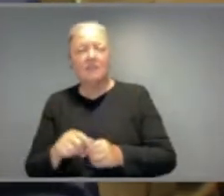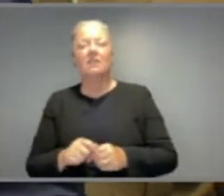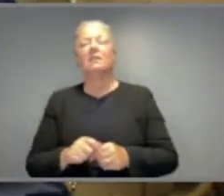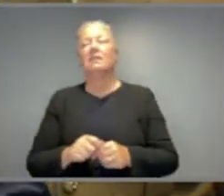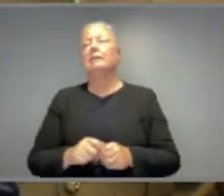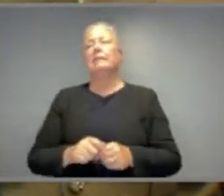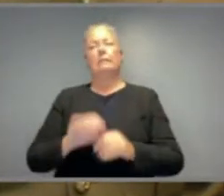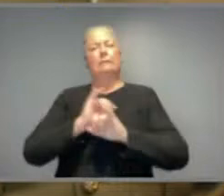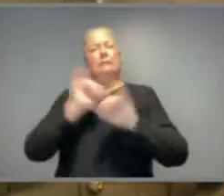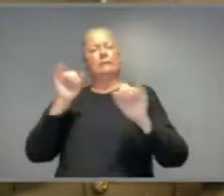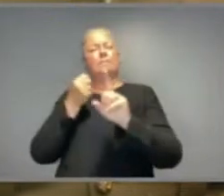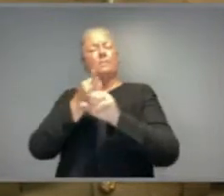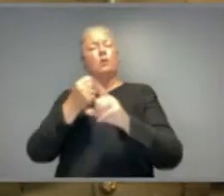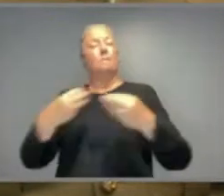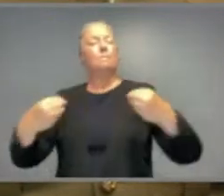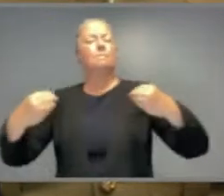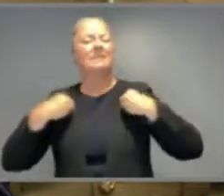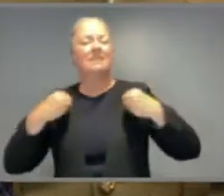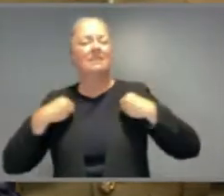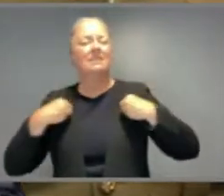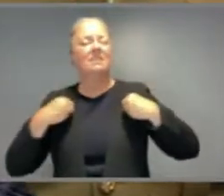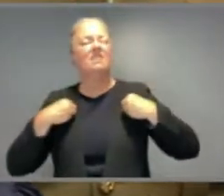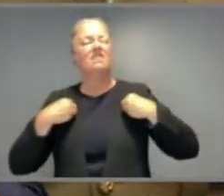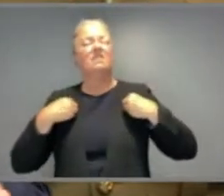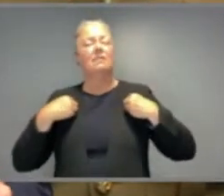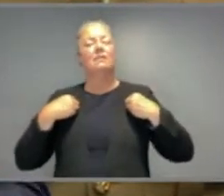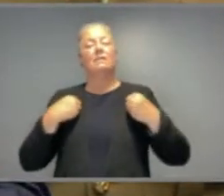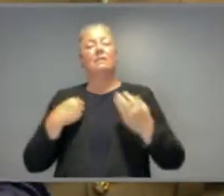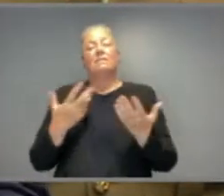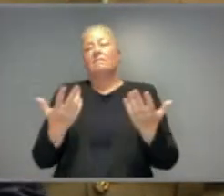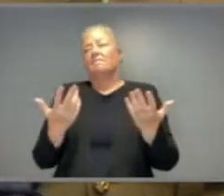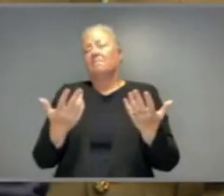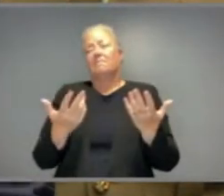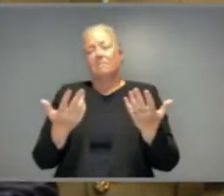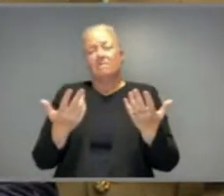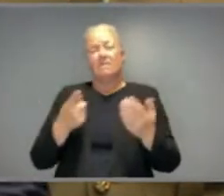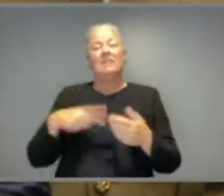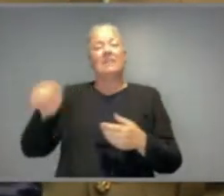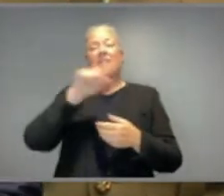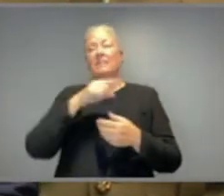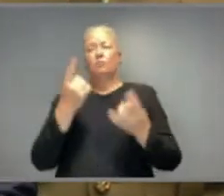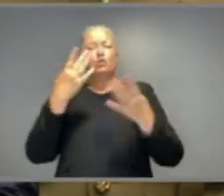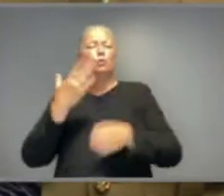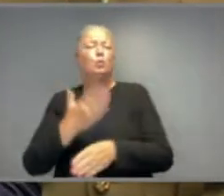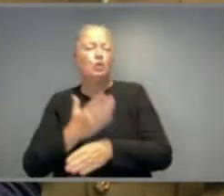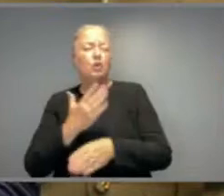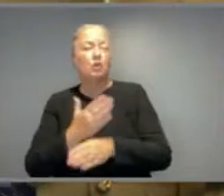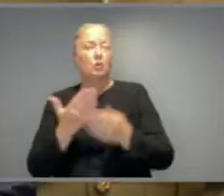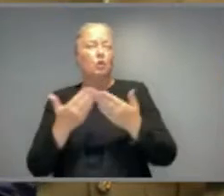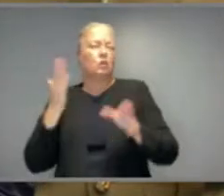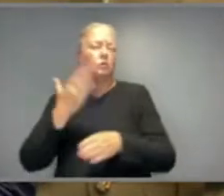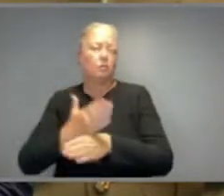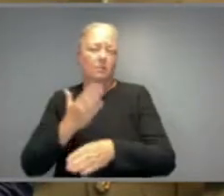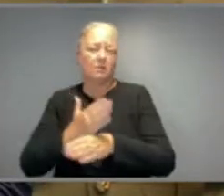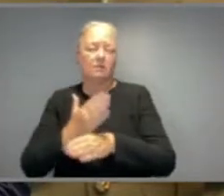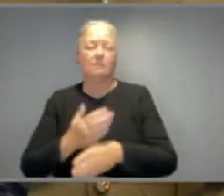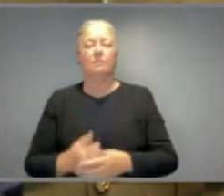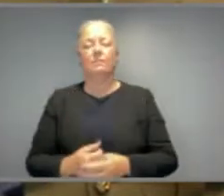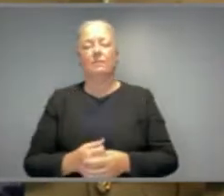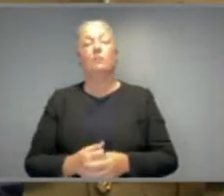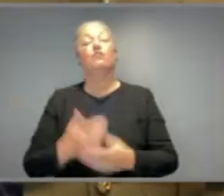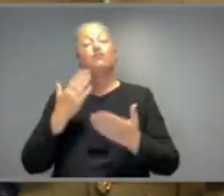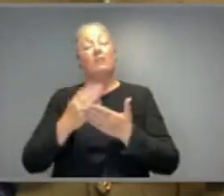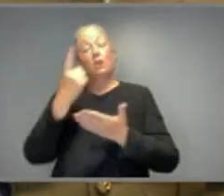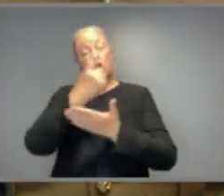impact that you may see from people being out of work. It focuses firmly on the